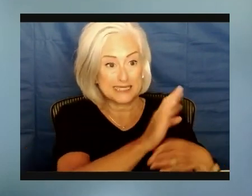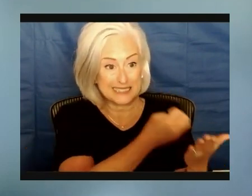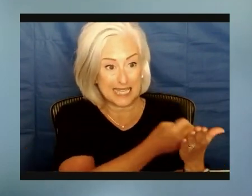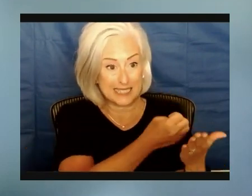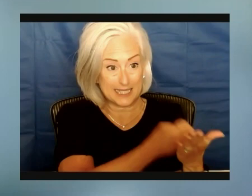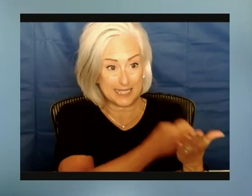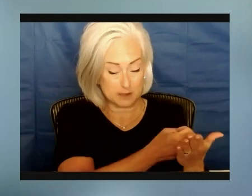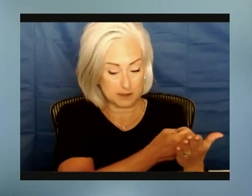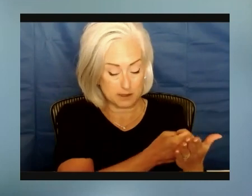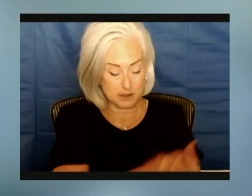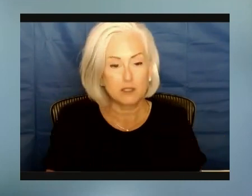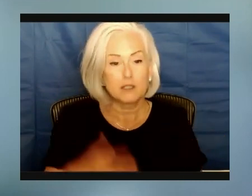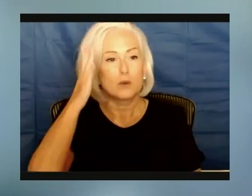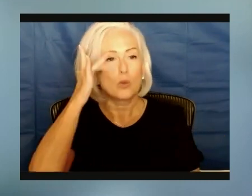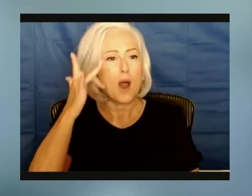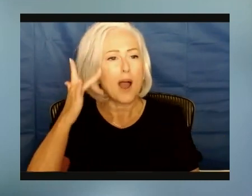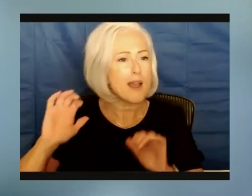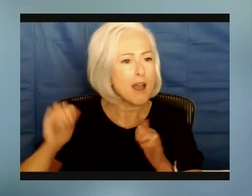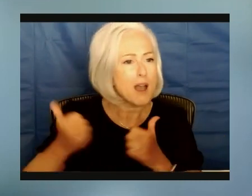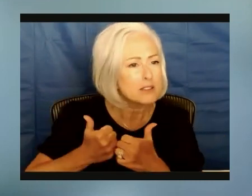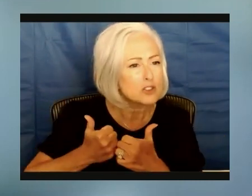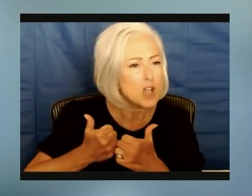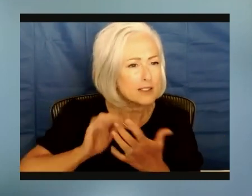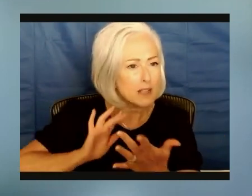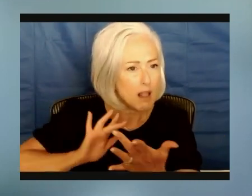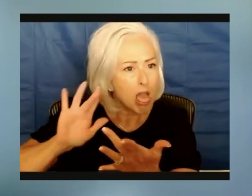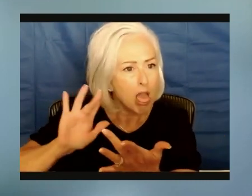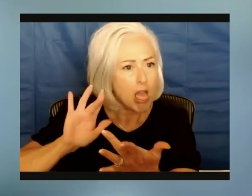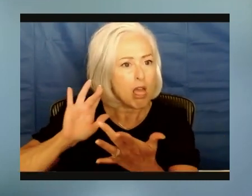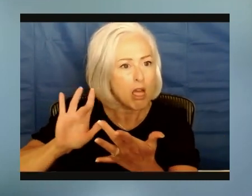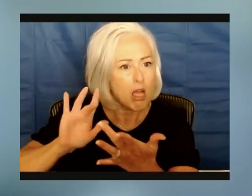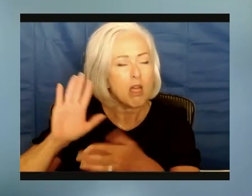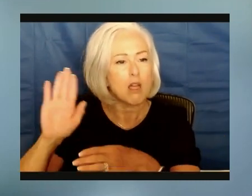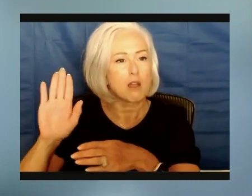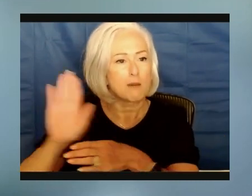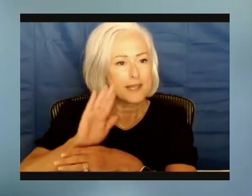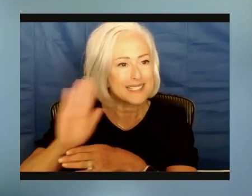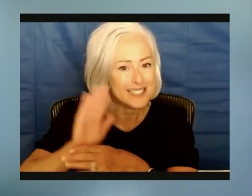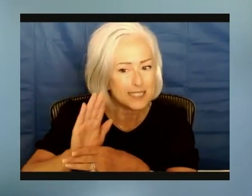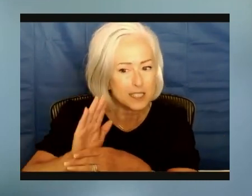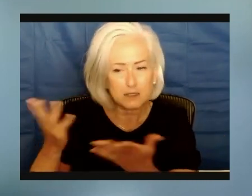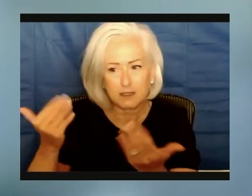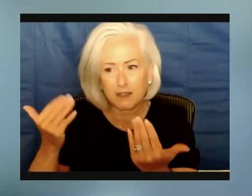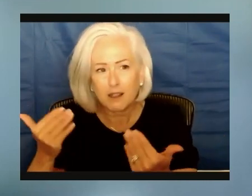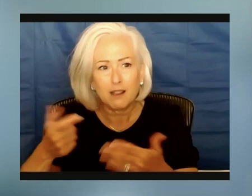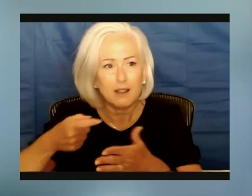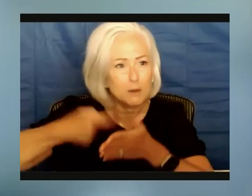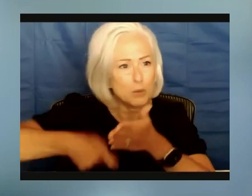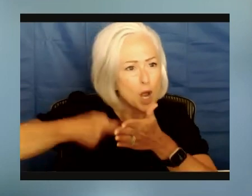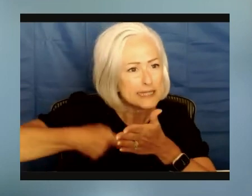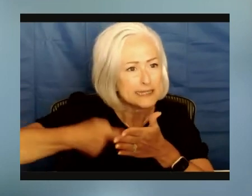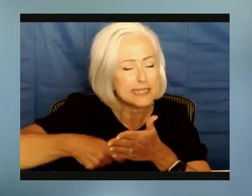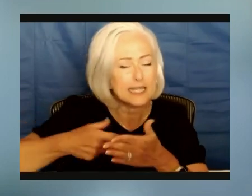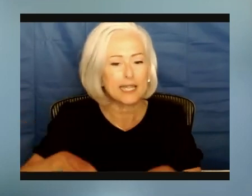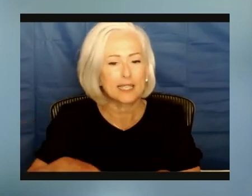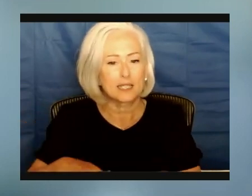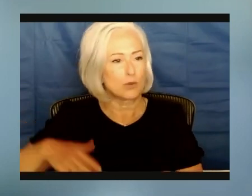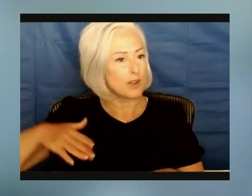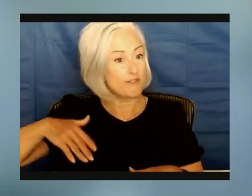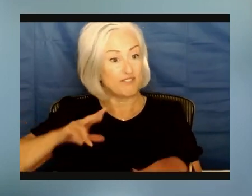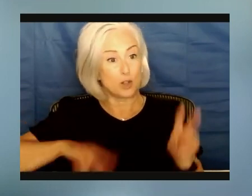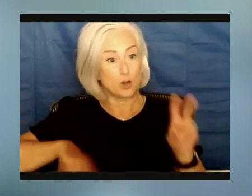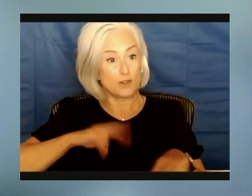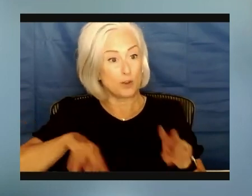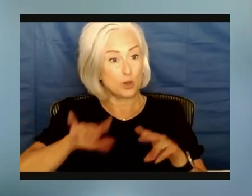with contacting companies, figuring out pricing, etc. It's something that hasn't been looked at before. Another